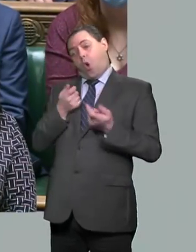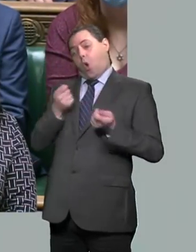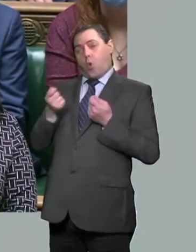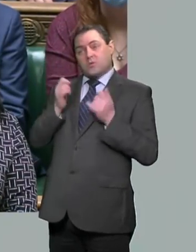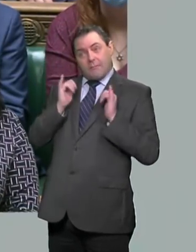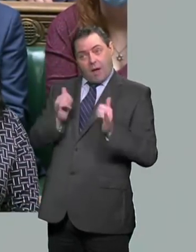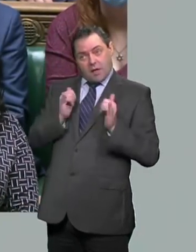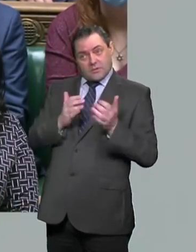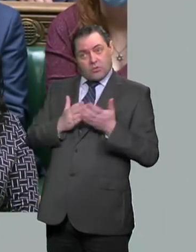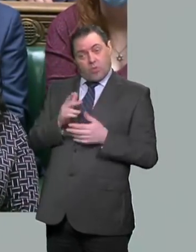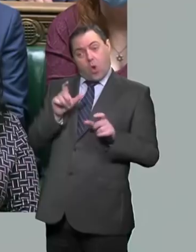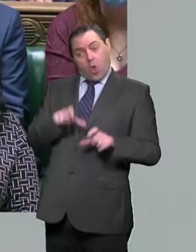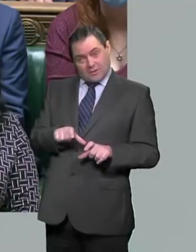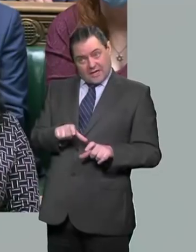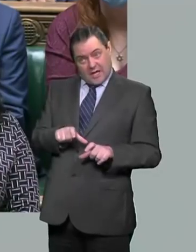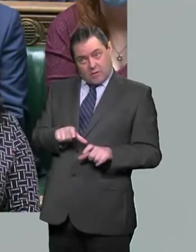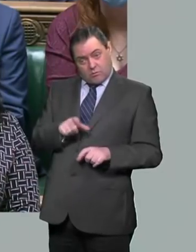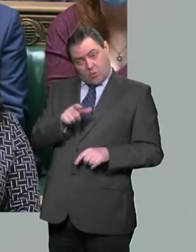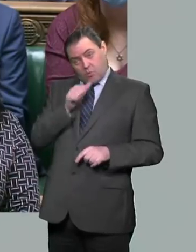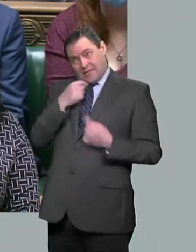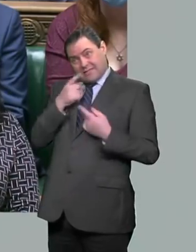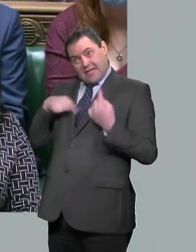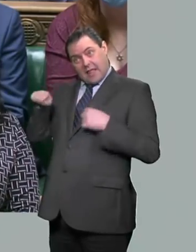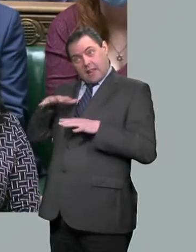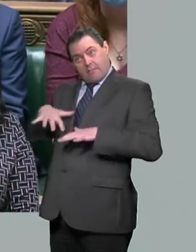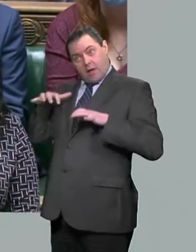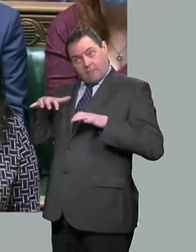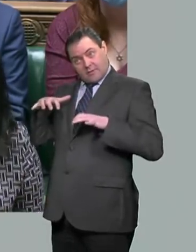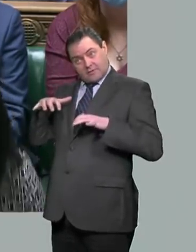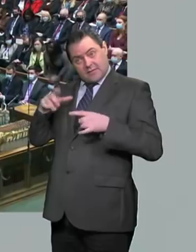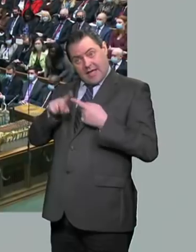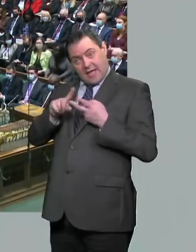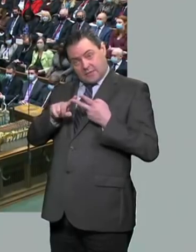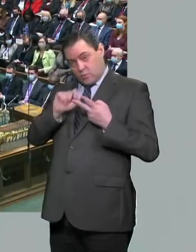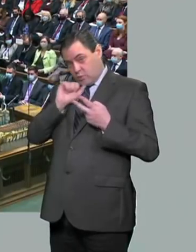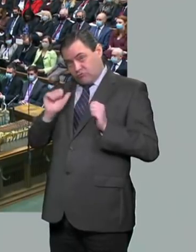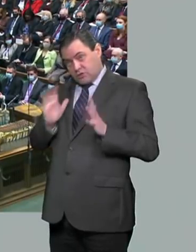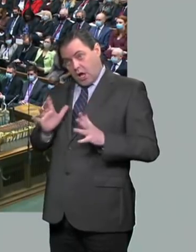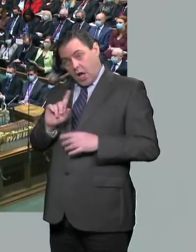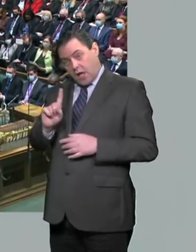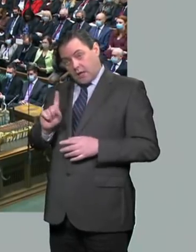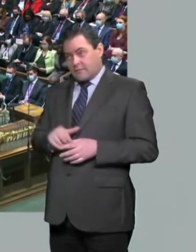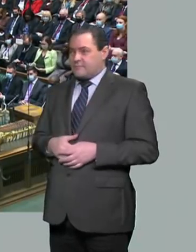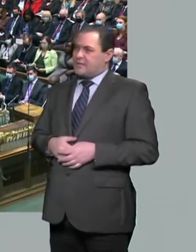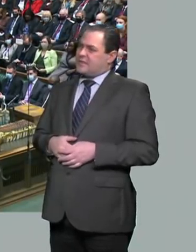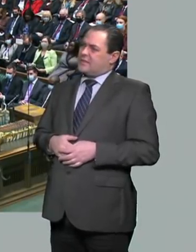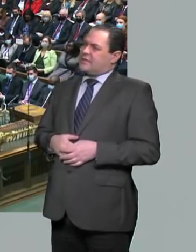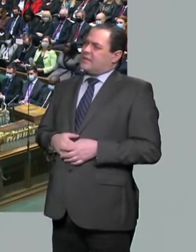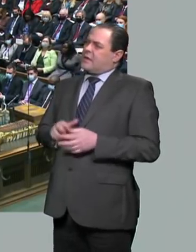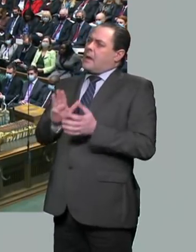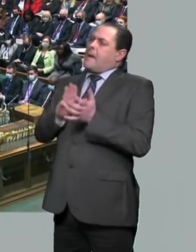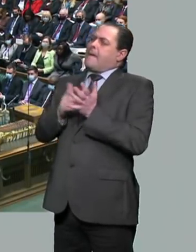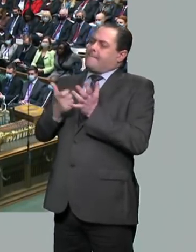during lockdown, will he inform the House and will he resign? Yes. Prime Minister. Mr. Speaker, of course